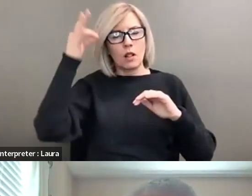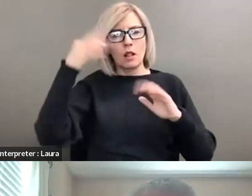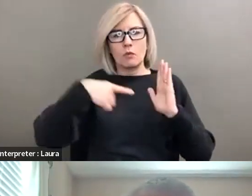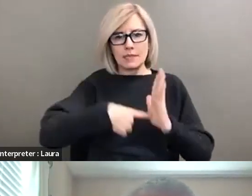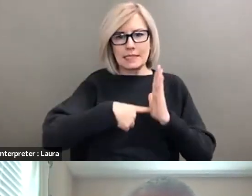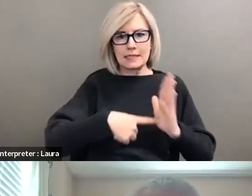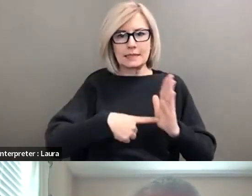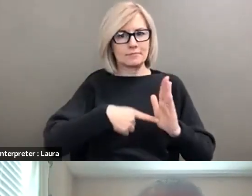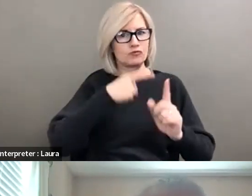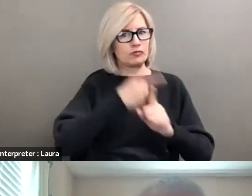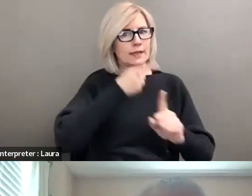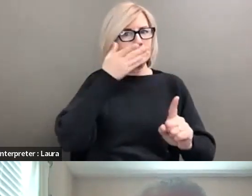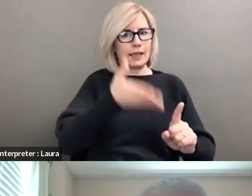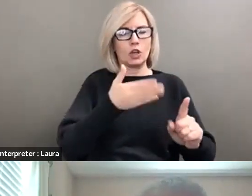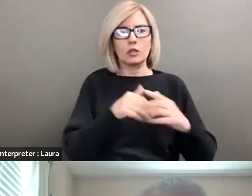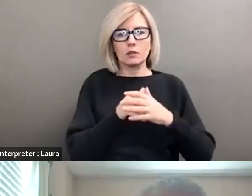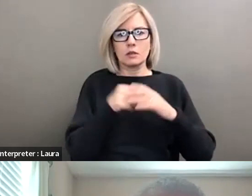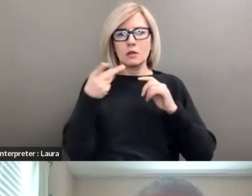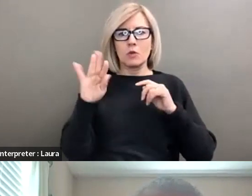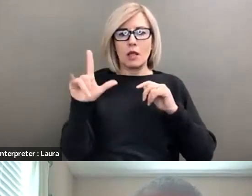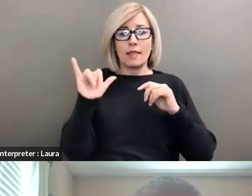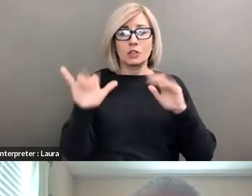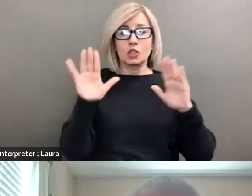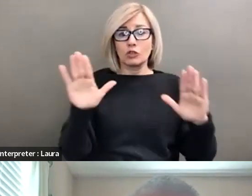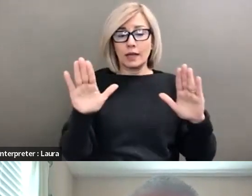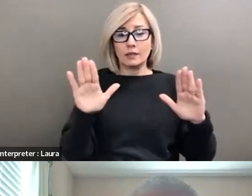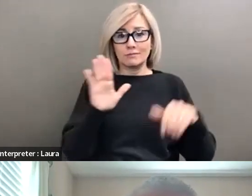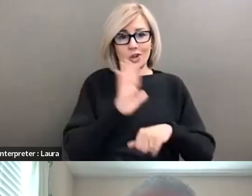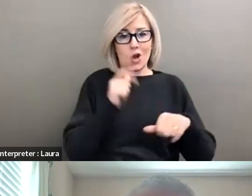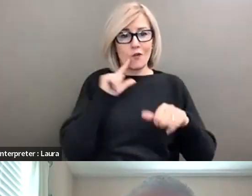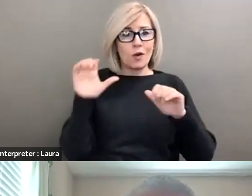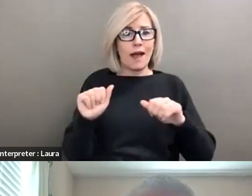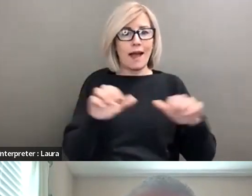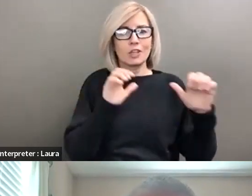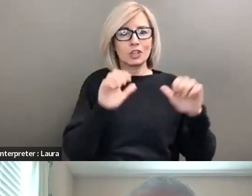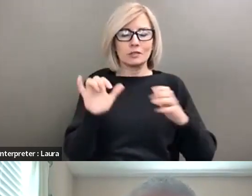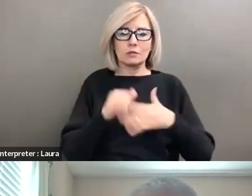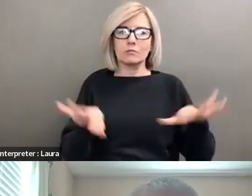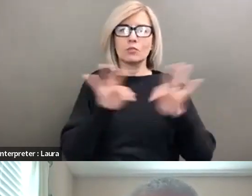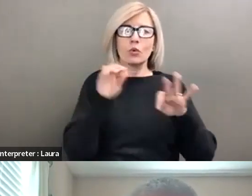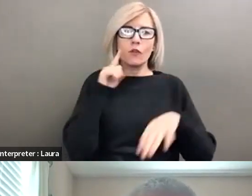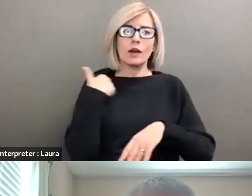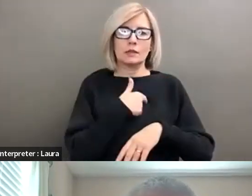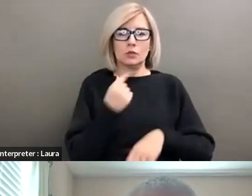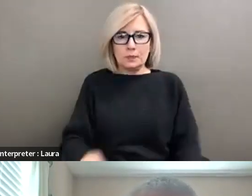representatives right from there. And Paula, that's a great call for action. An important thing for us to do.